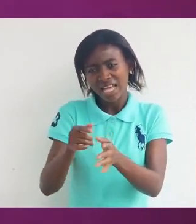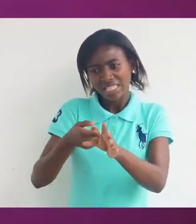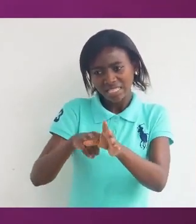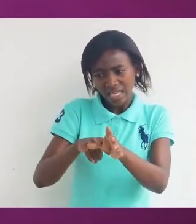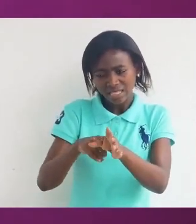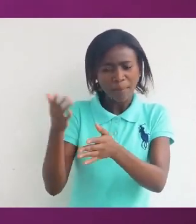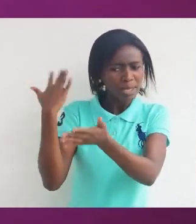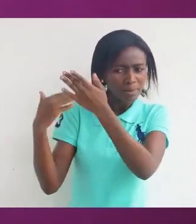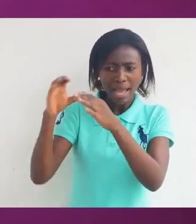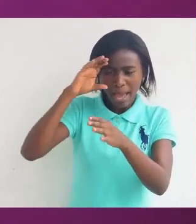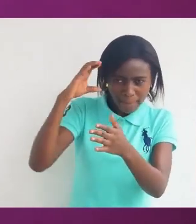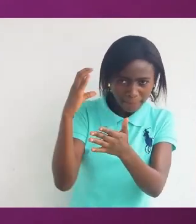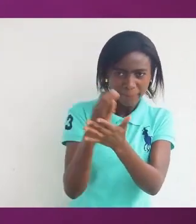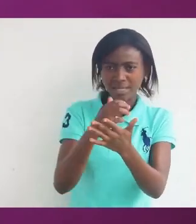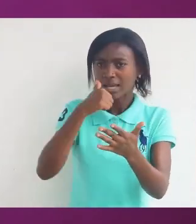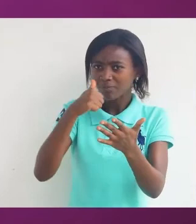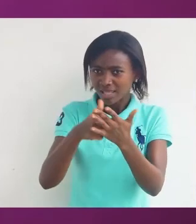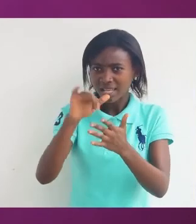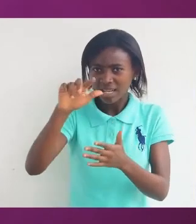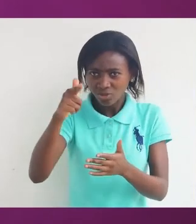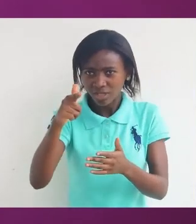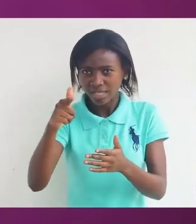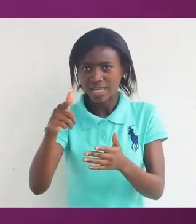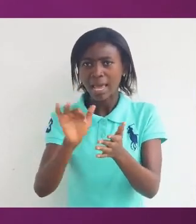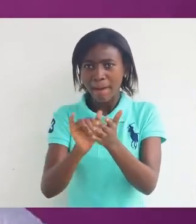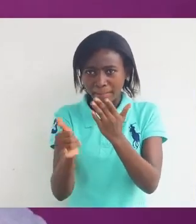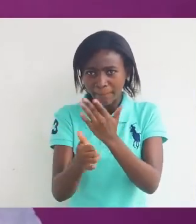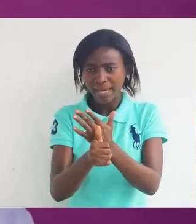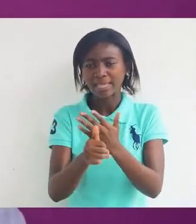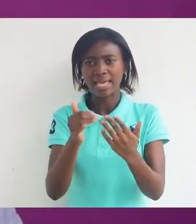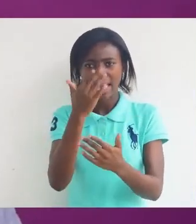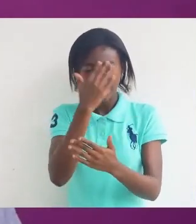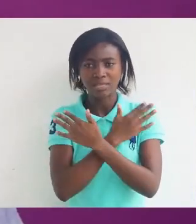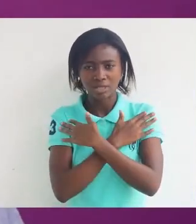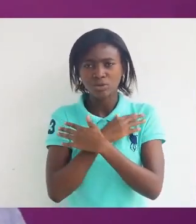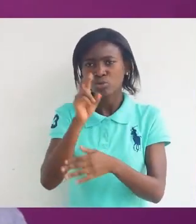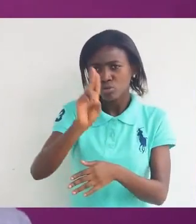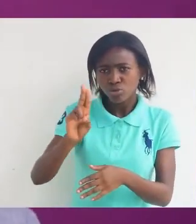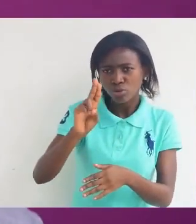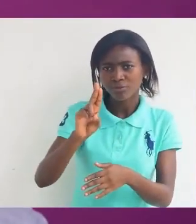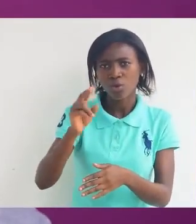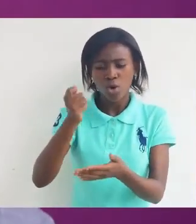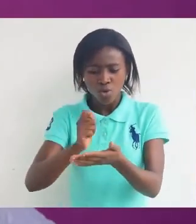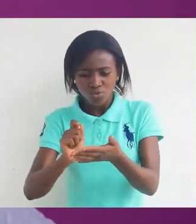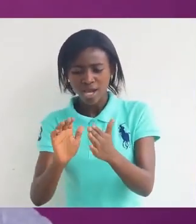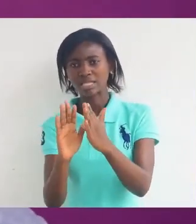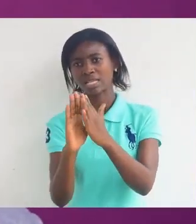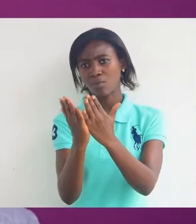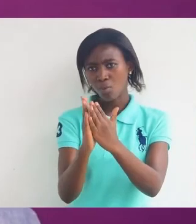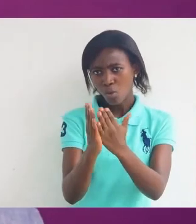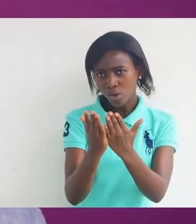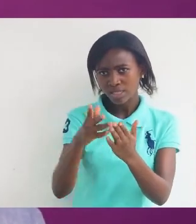into being soon after picture lettering by the Egyptians. It was used for writing books,